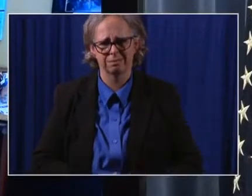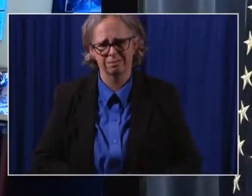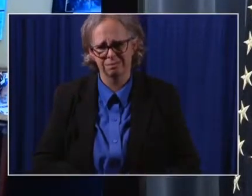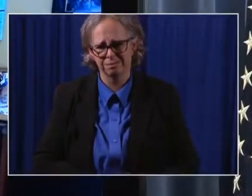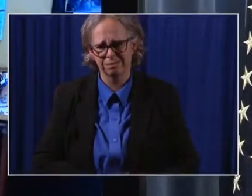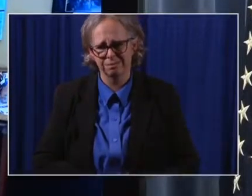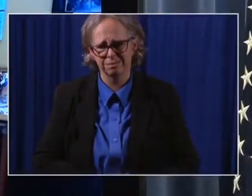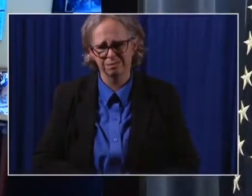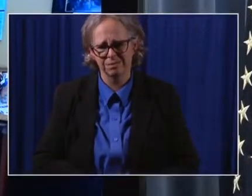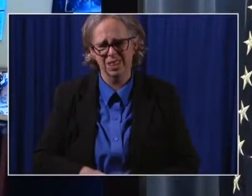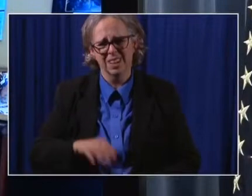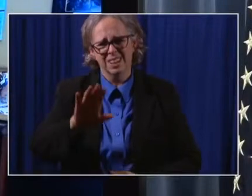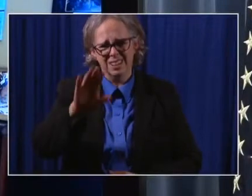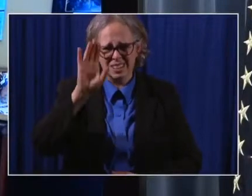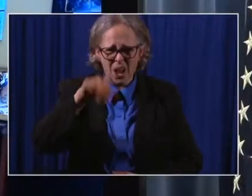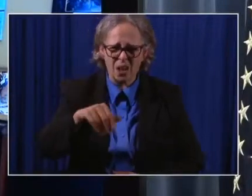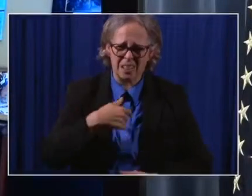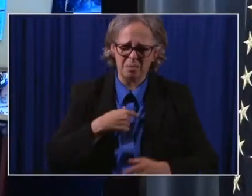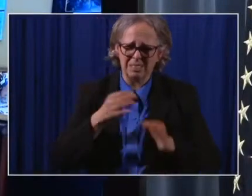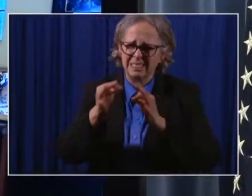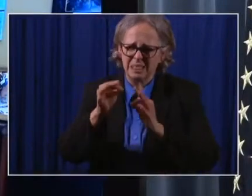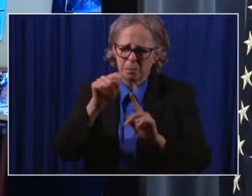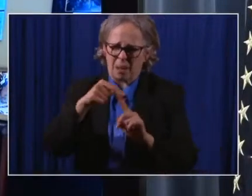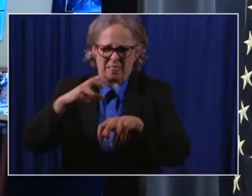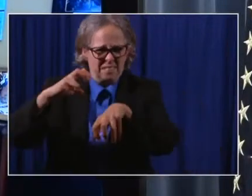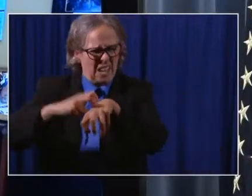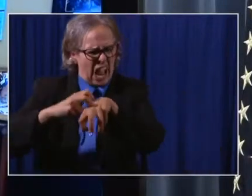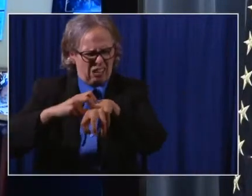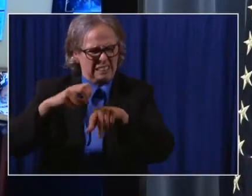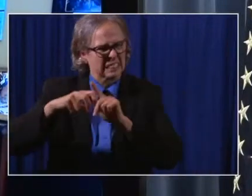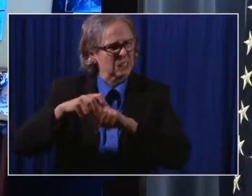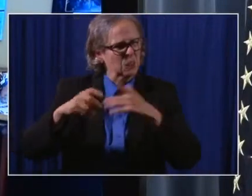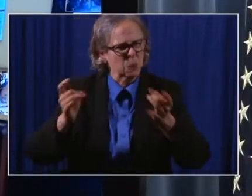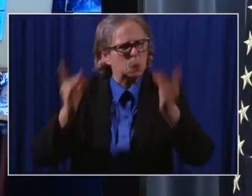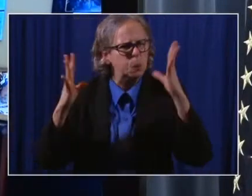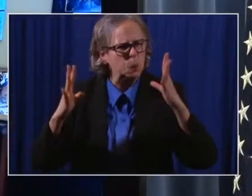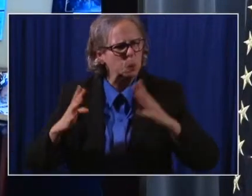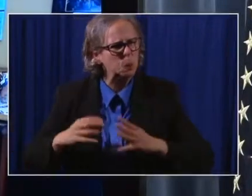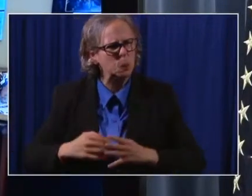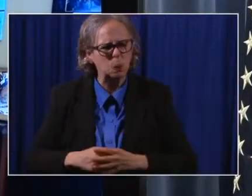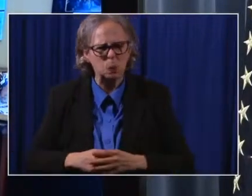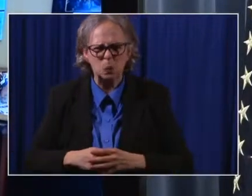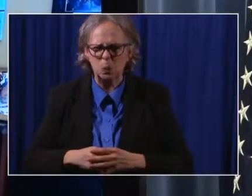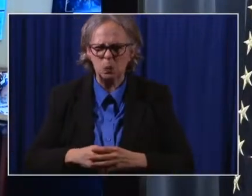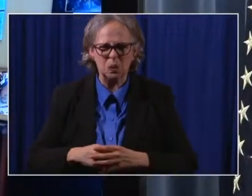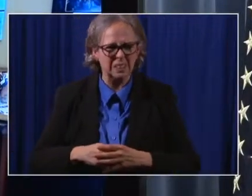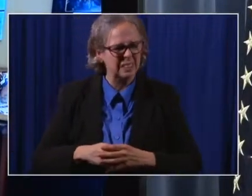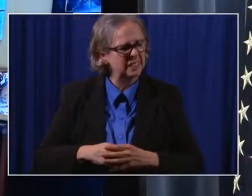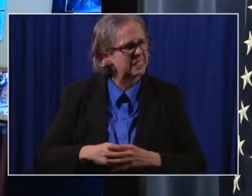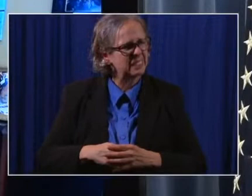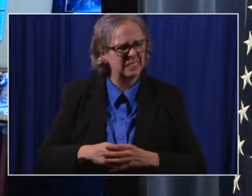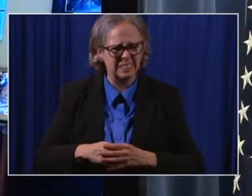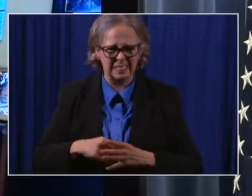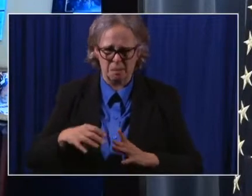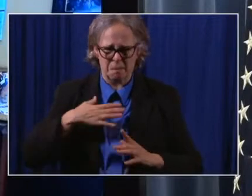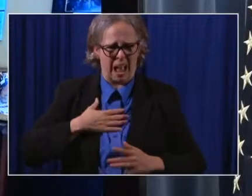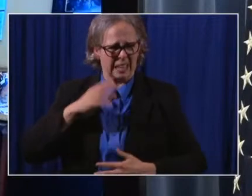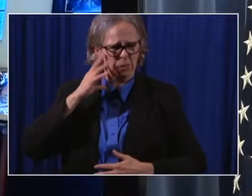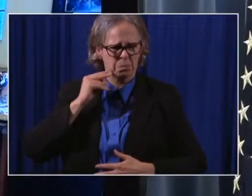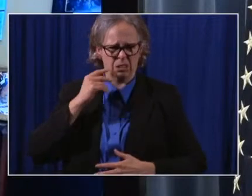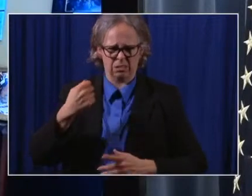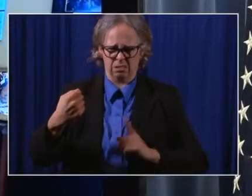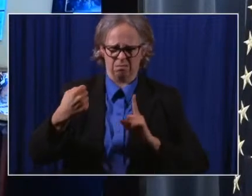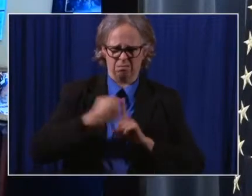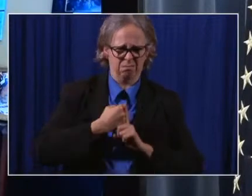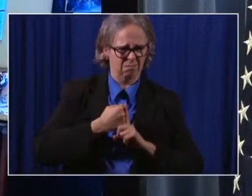the thing with the virus that we've learned is, this has solidified the approaches that we've taken here at the city to try to protect our most